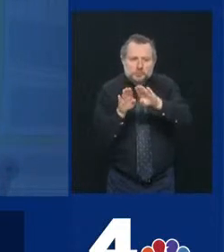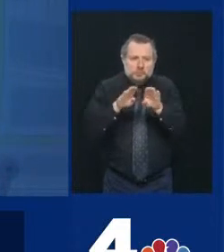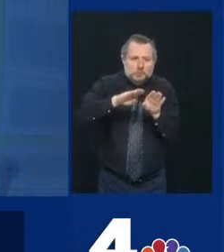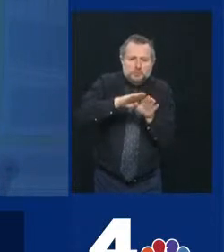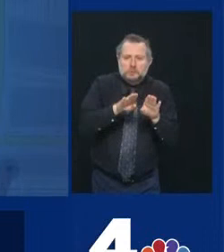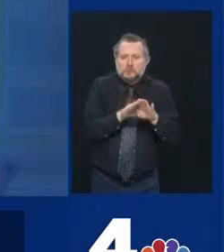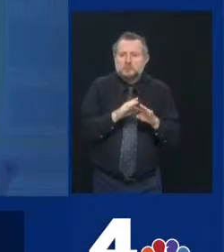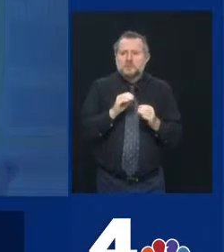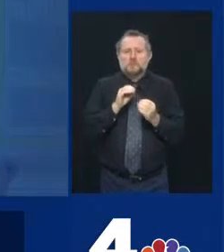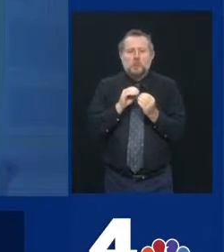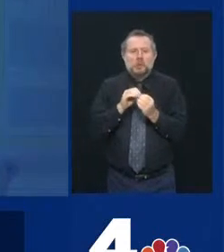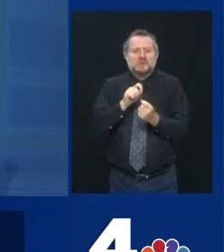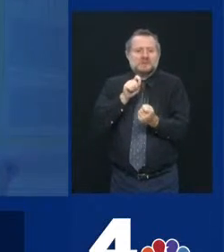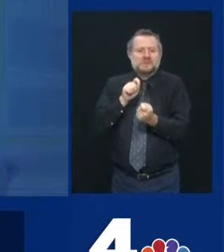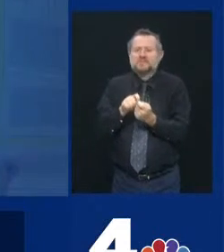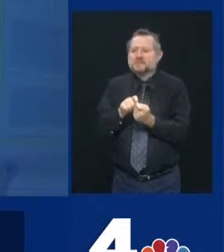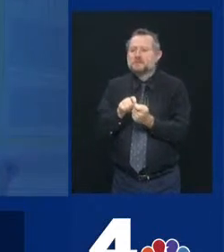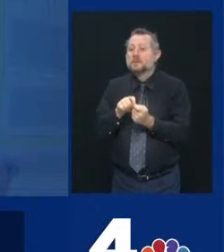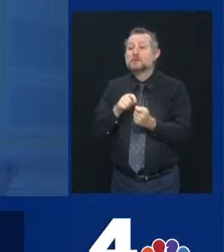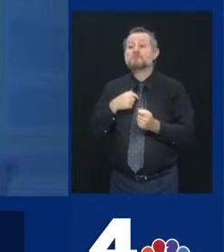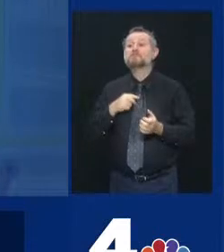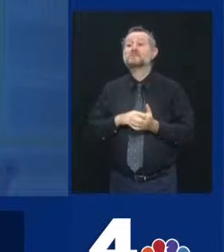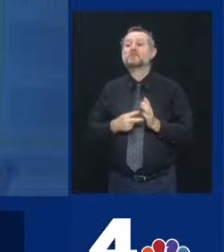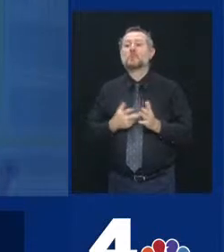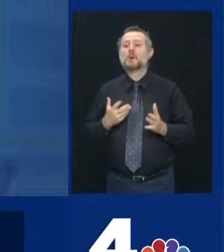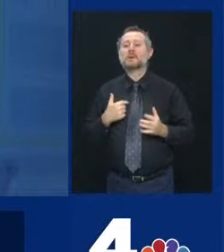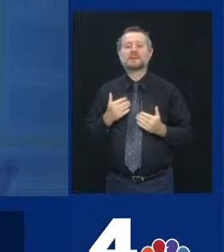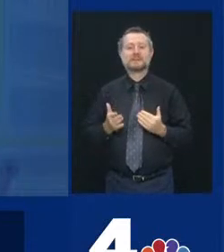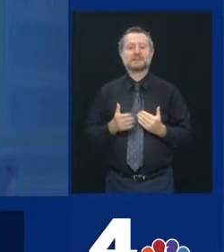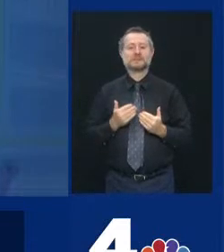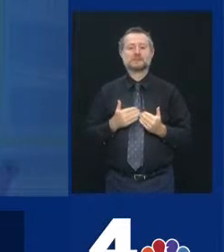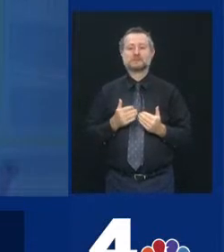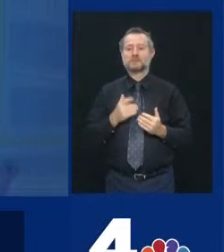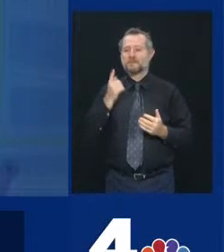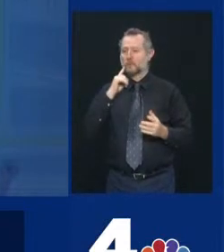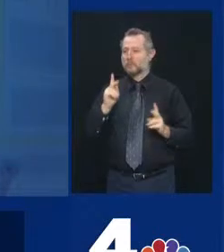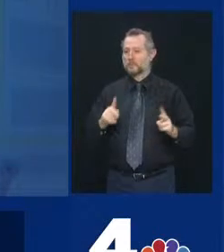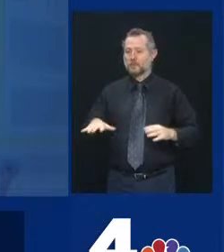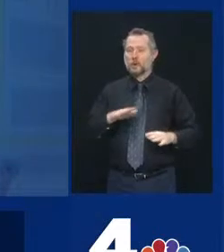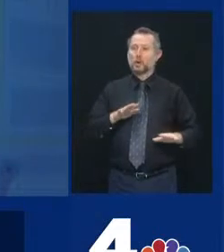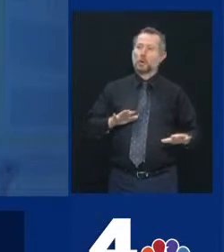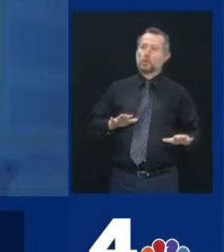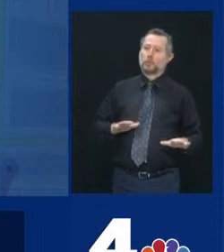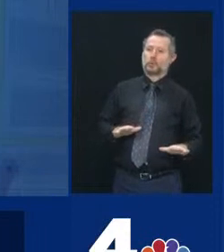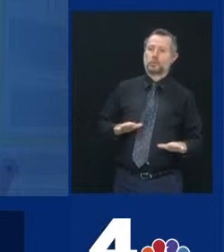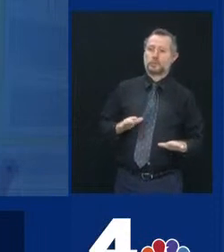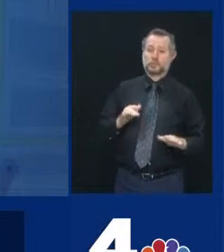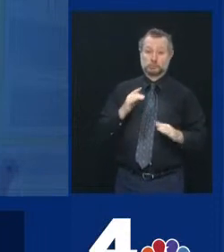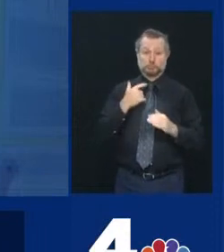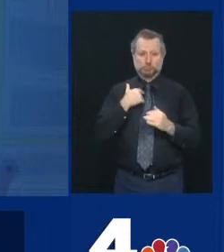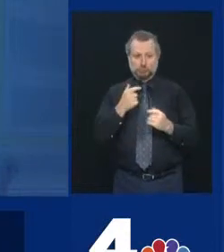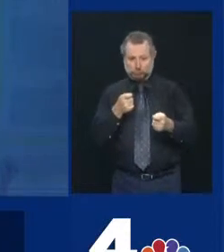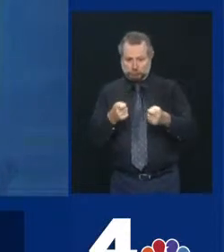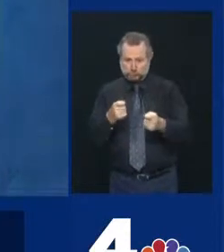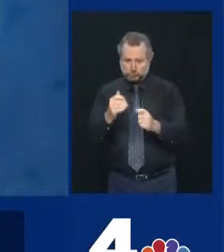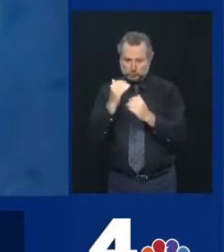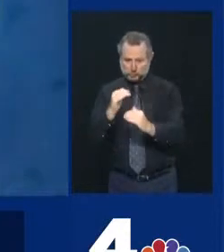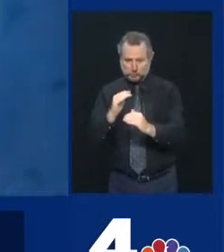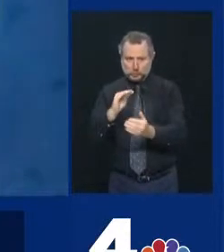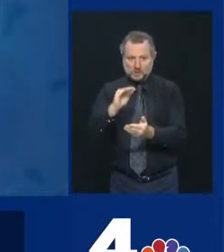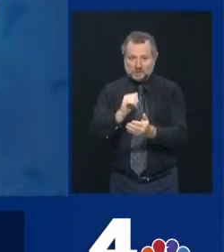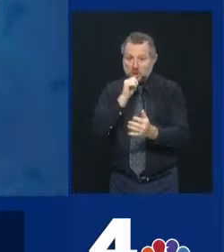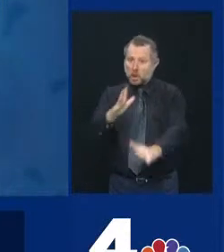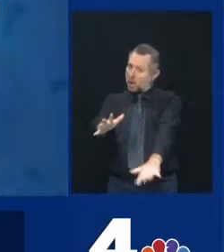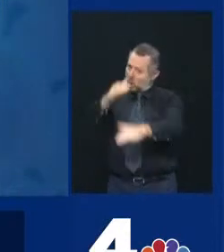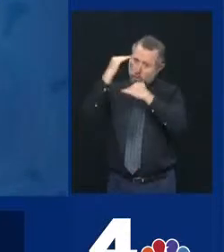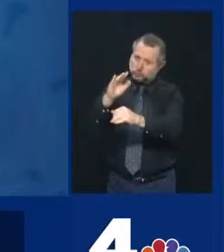also easier on people because the restrictions are in a smaller area and you're not